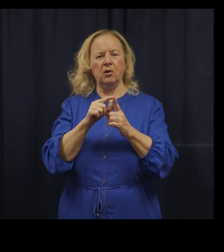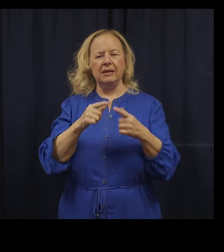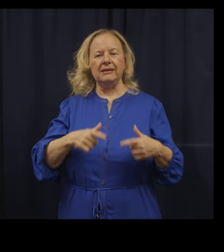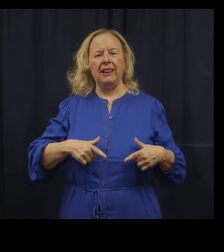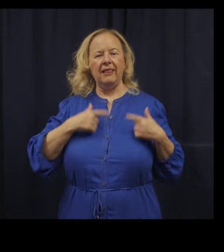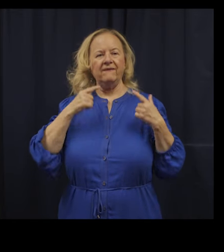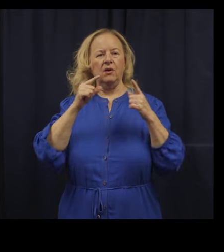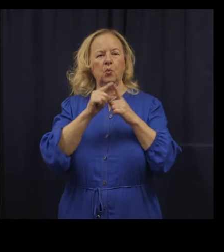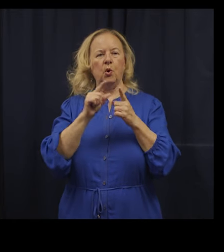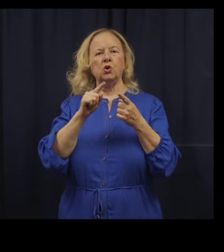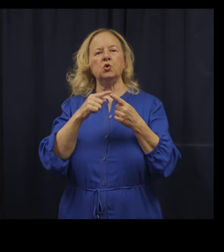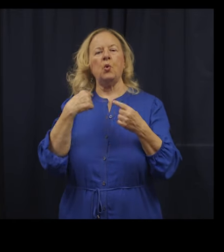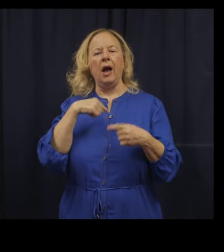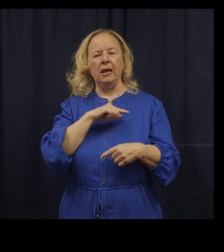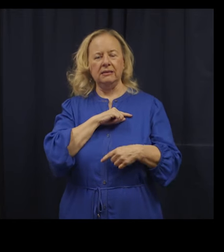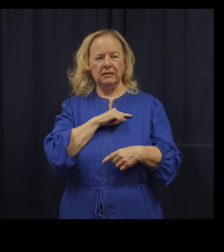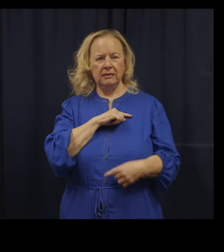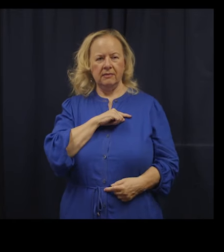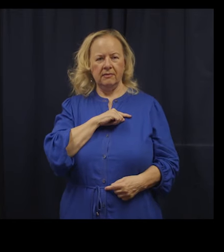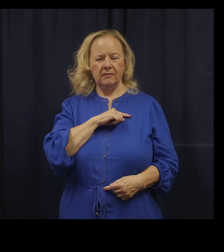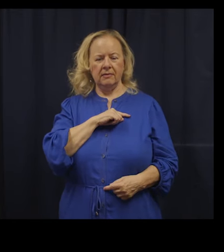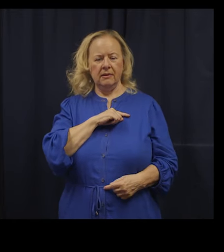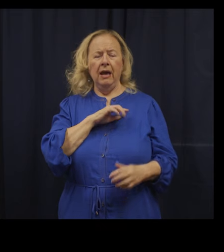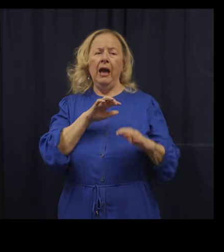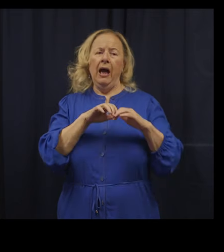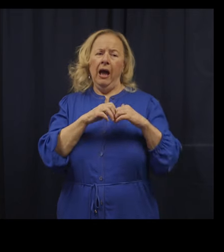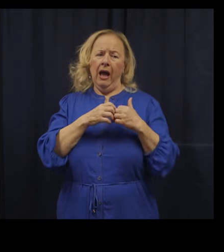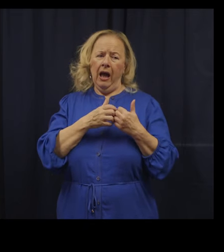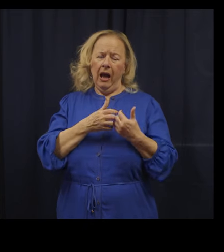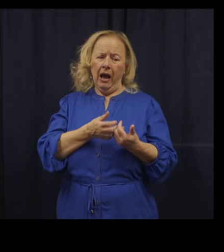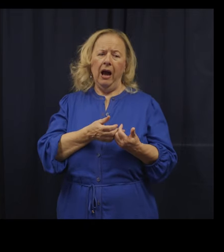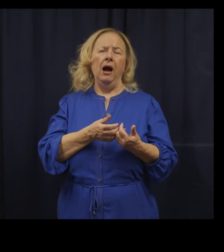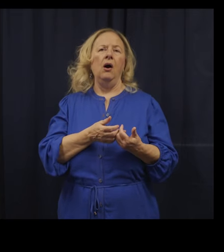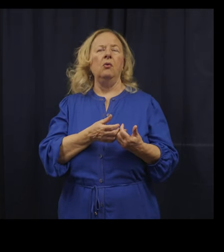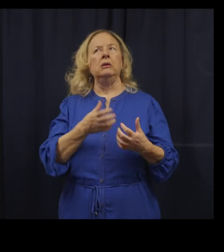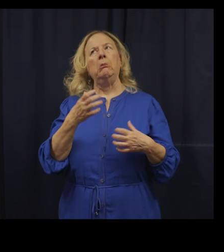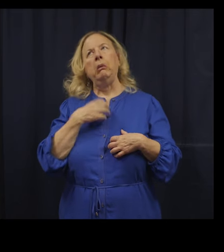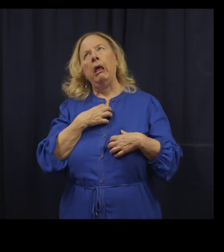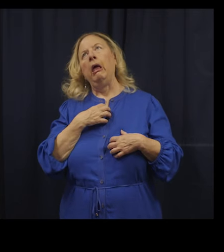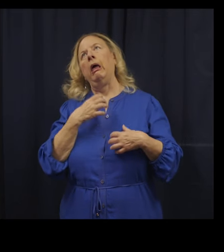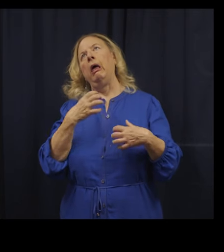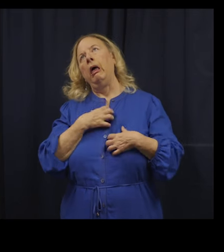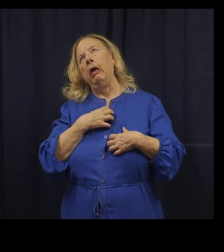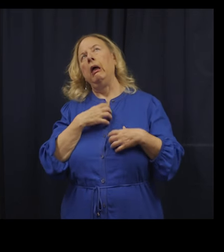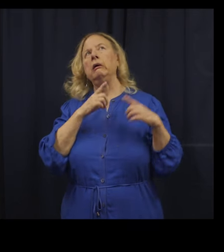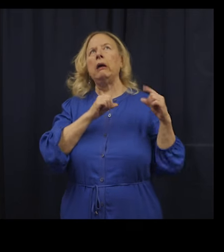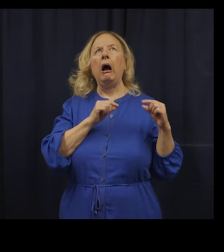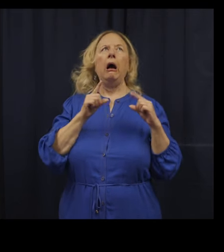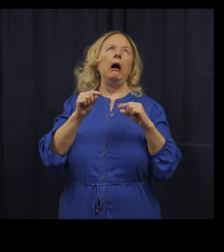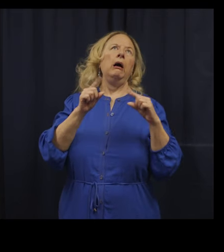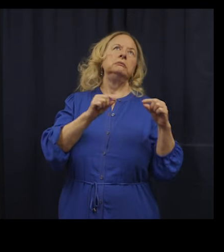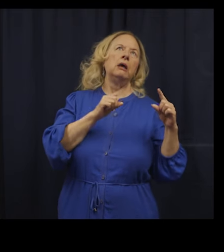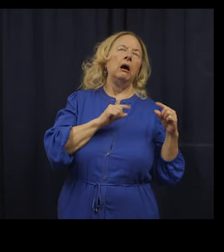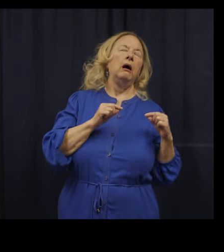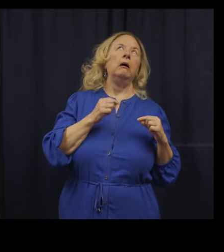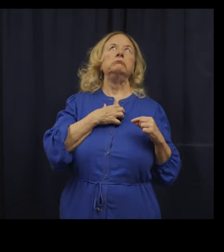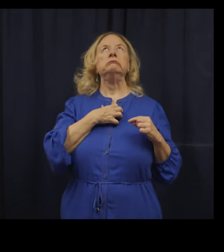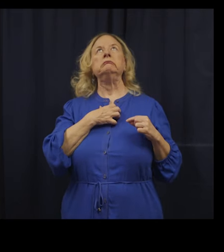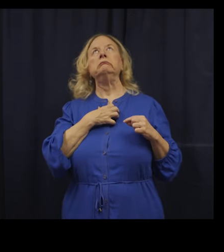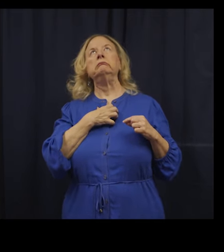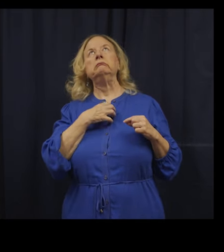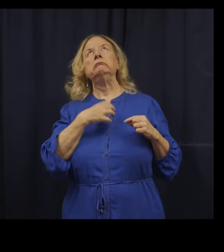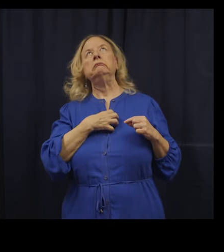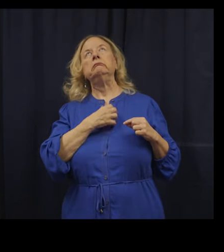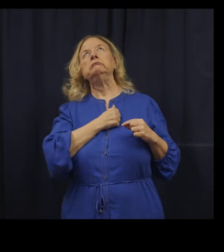word to us, how we shouldn't be whiners and complainers and gossipers.